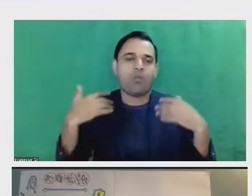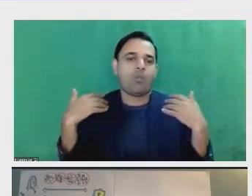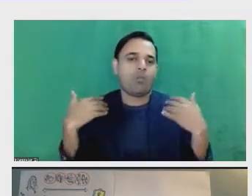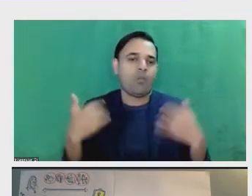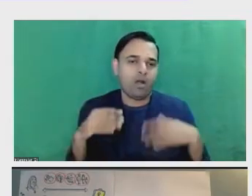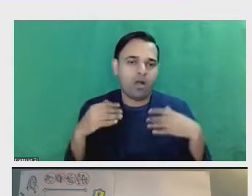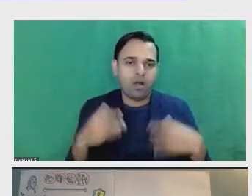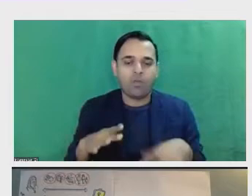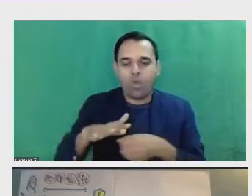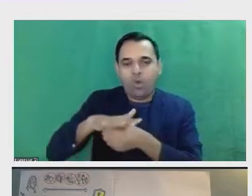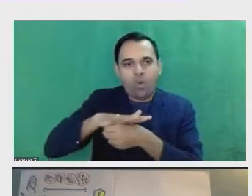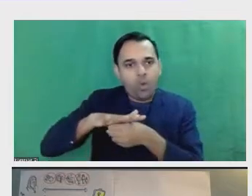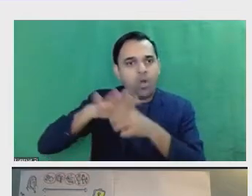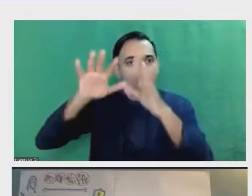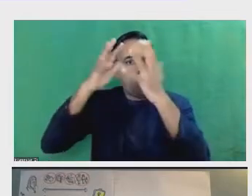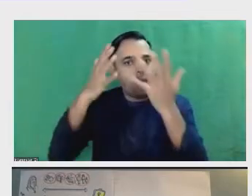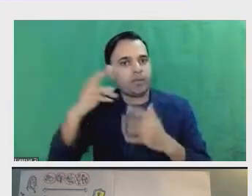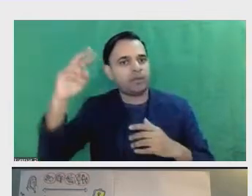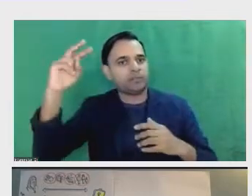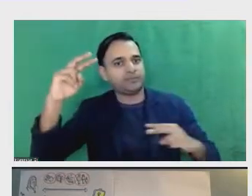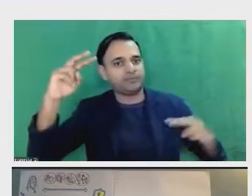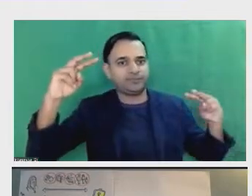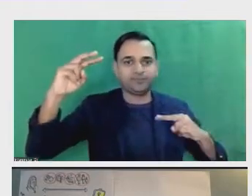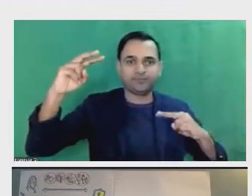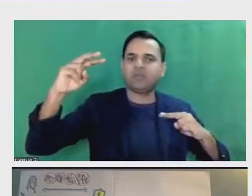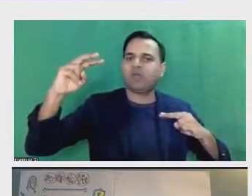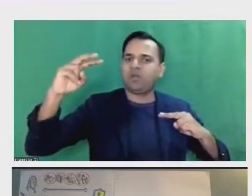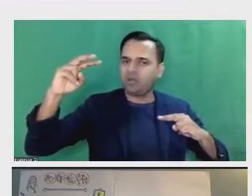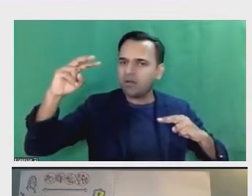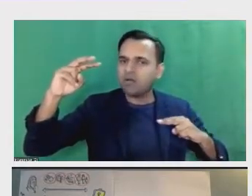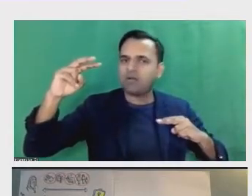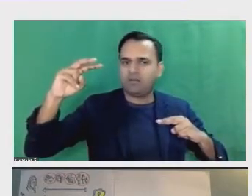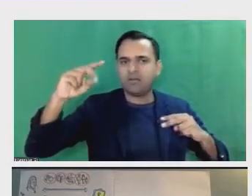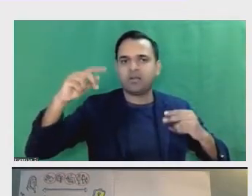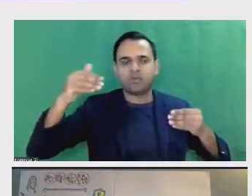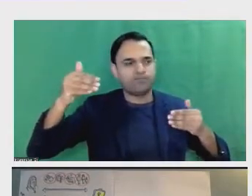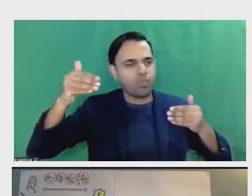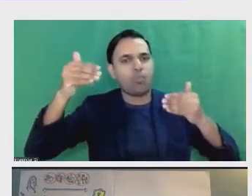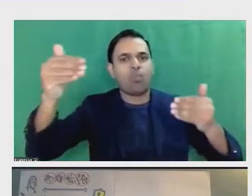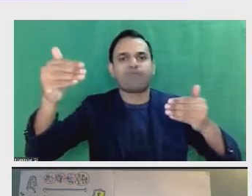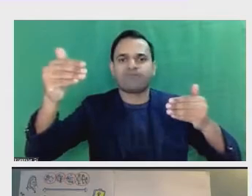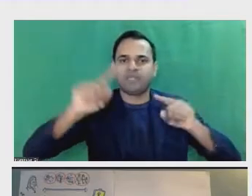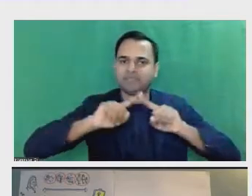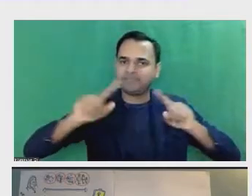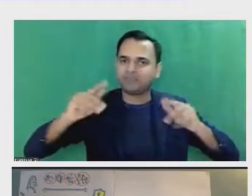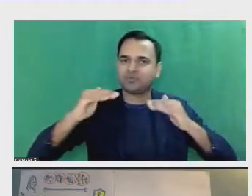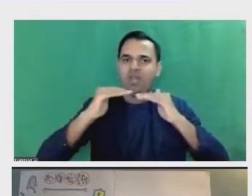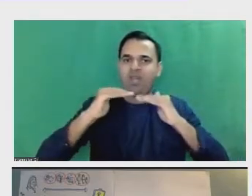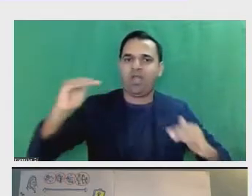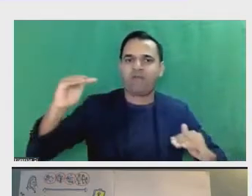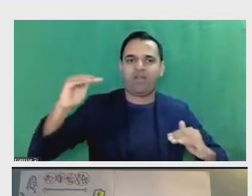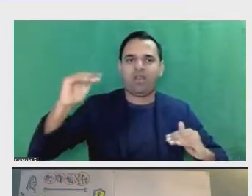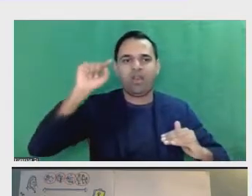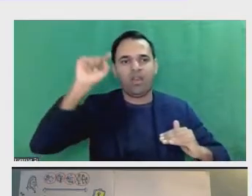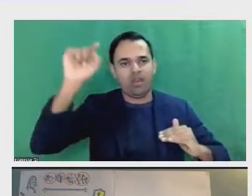levels. Mr. Boyd, what would be some key elements and actions that should be taken to ensure that the Global